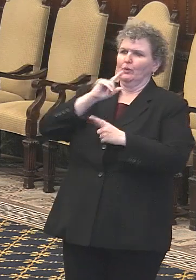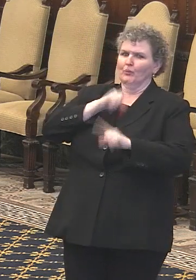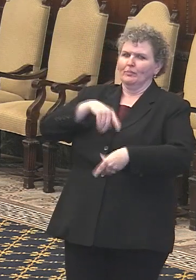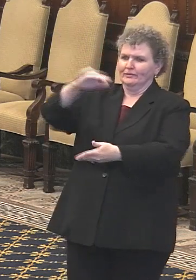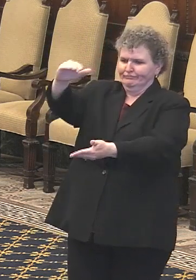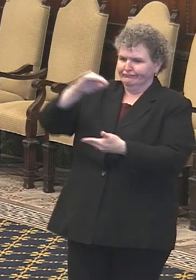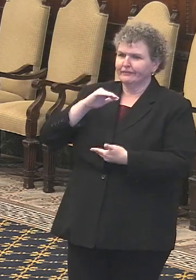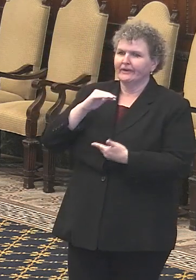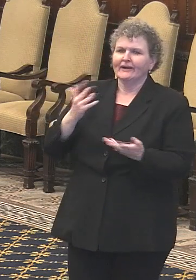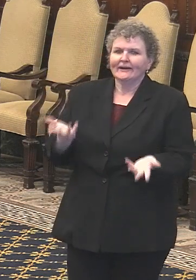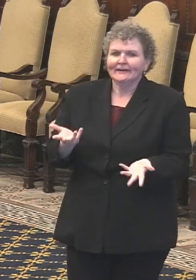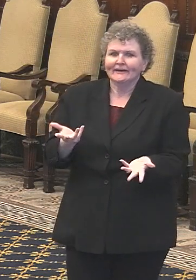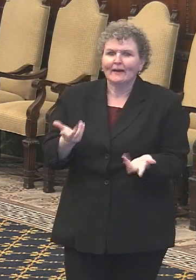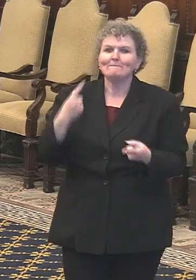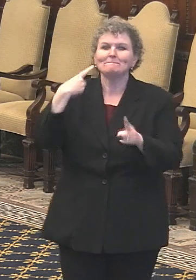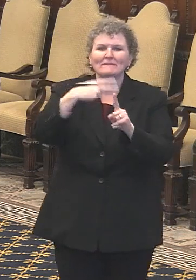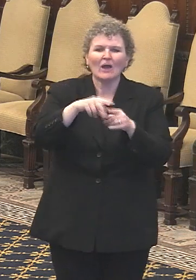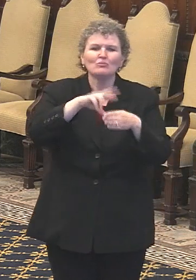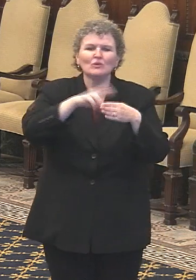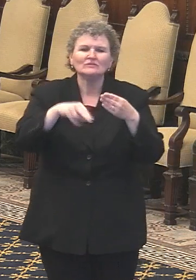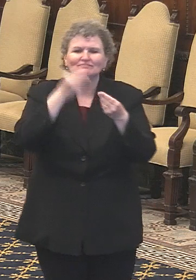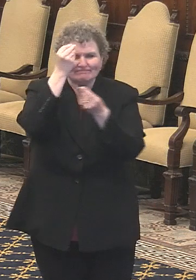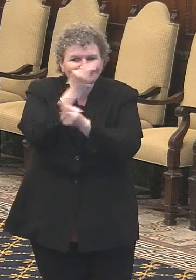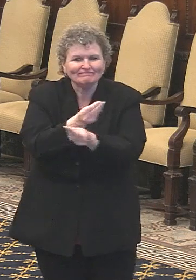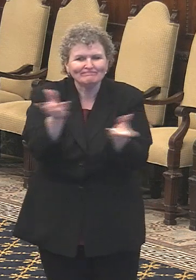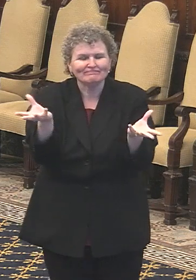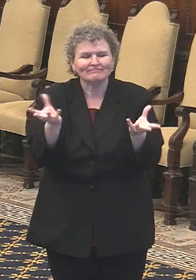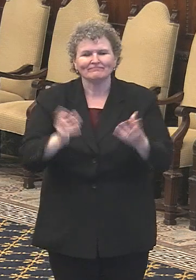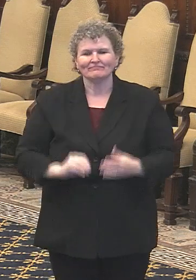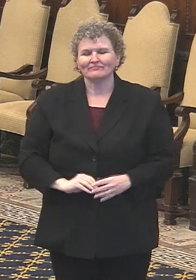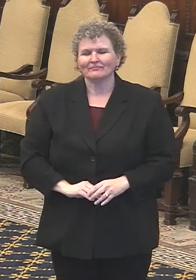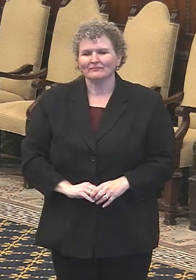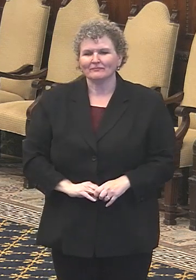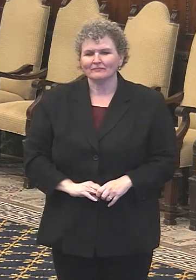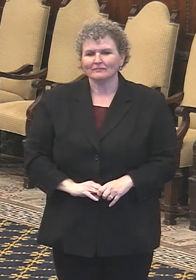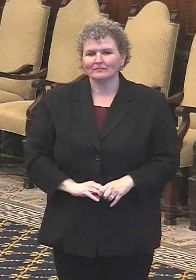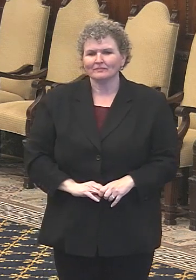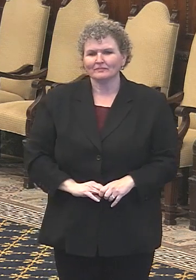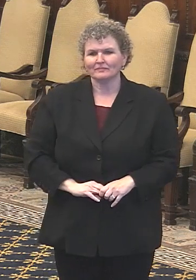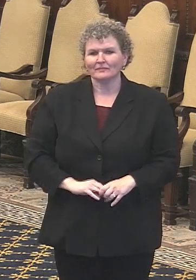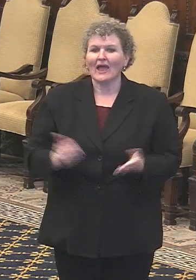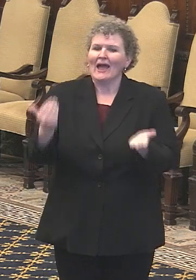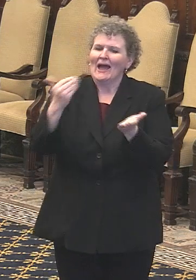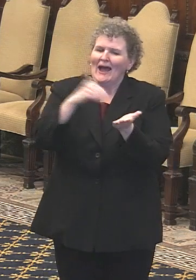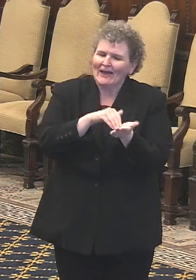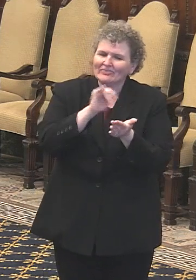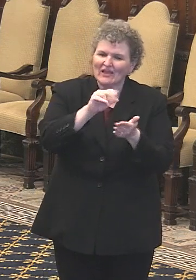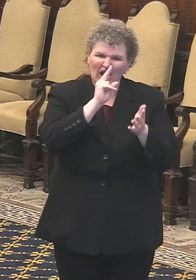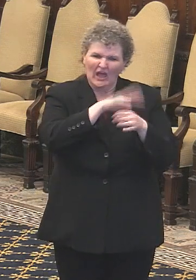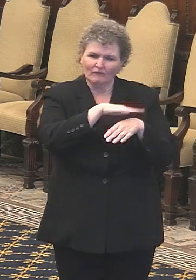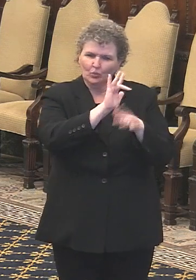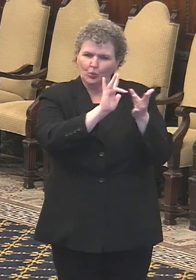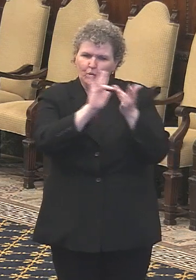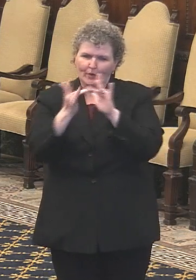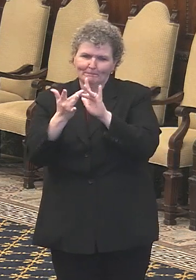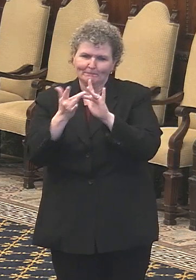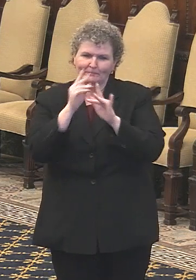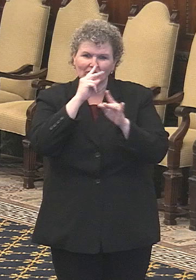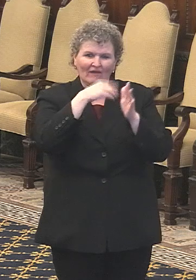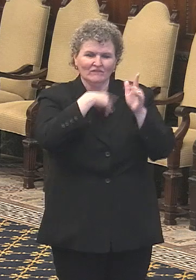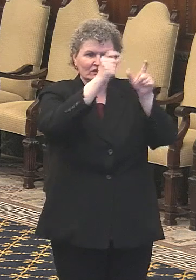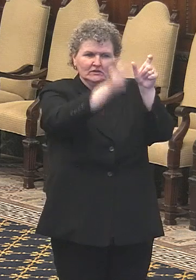by coronavirus. If you want a better sense of the trends in deaths, there's a graph on our website. Of those 264